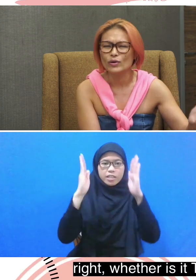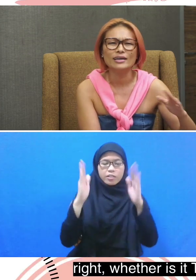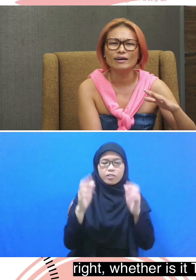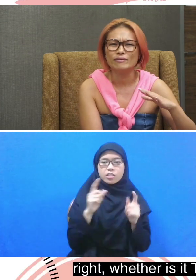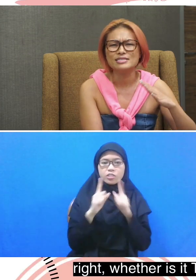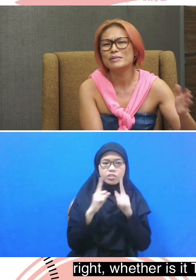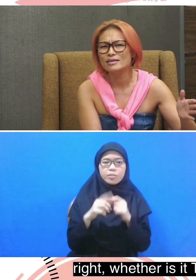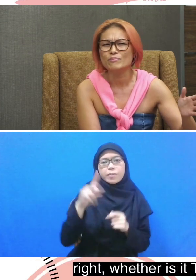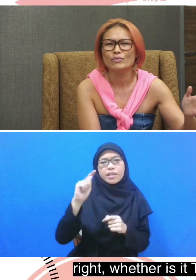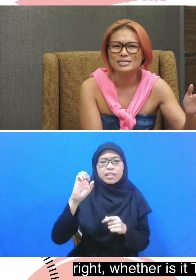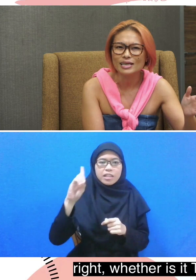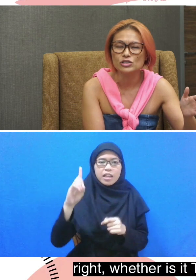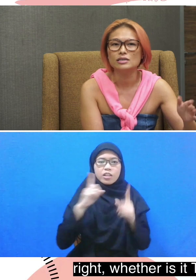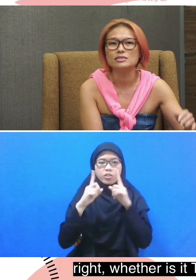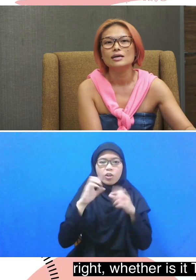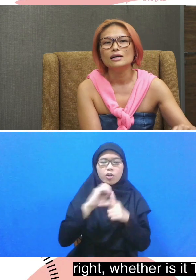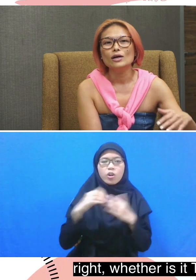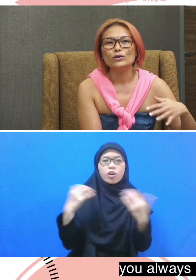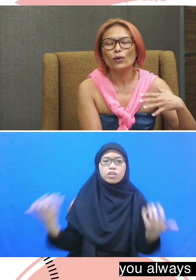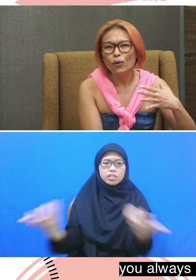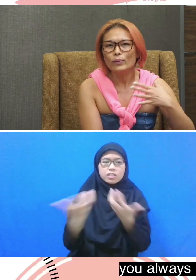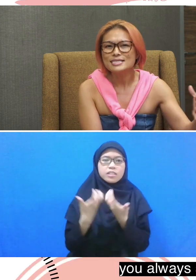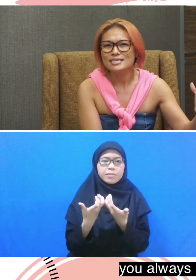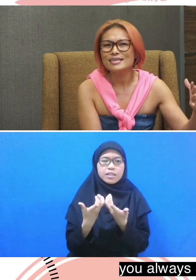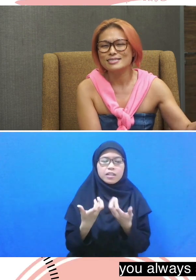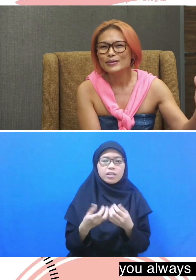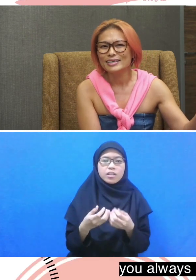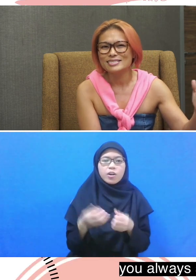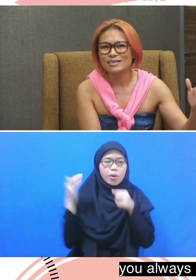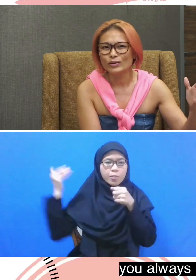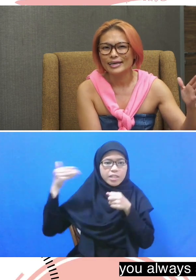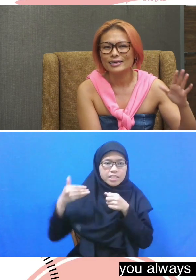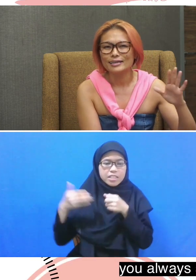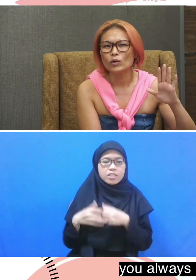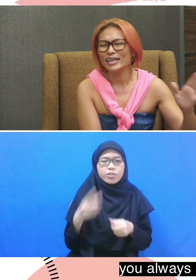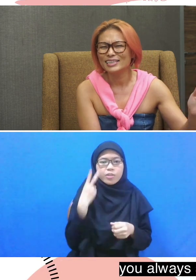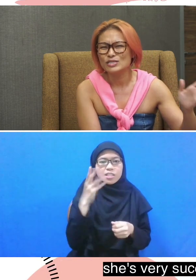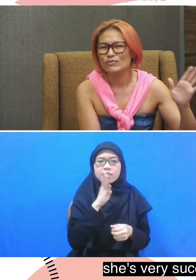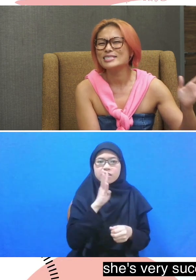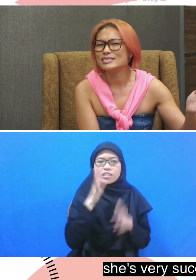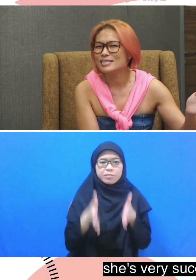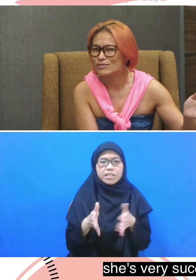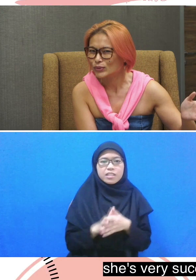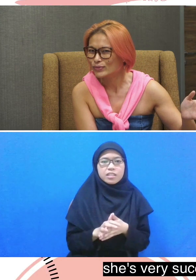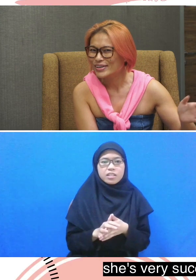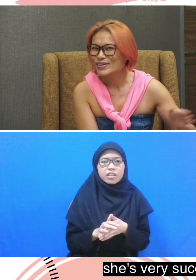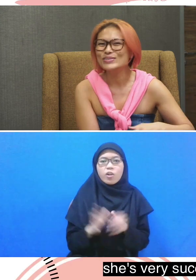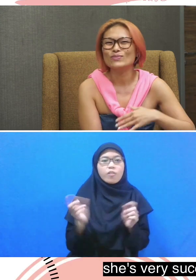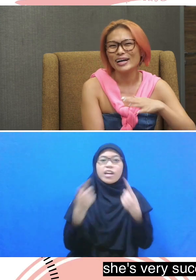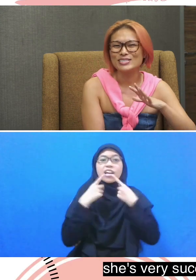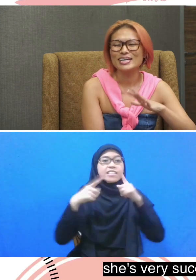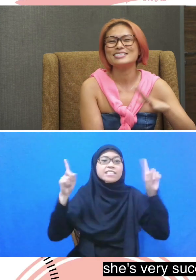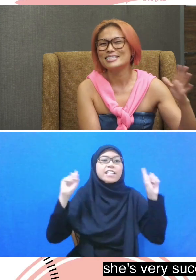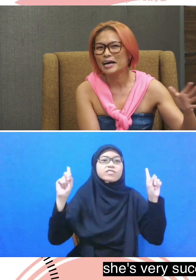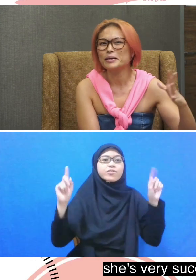Talks or any kind of seminars and presentations, you always see the speaker as someone like, oh, likely she's very successful, which is